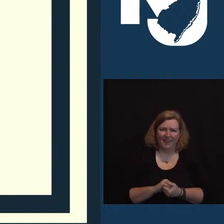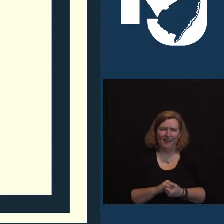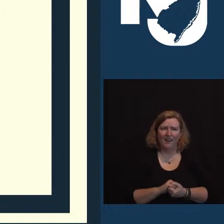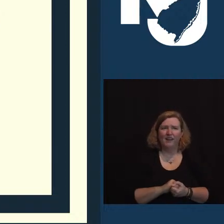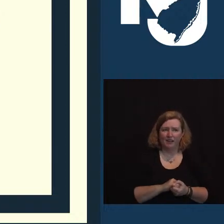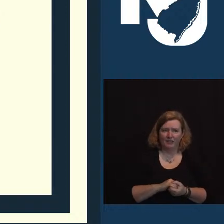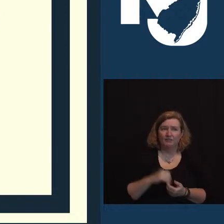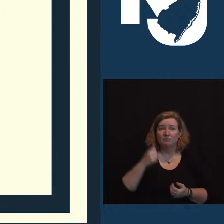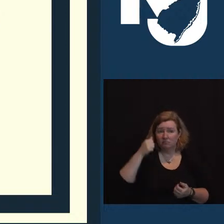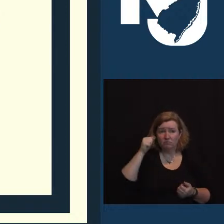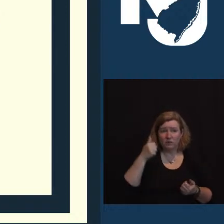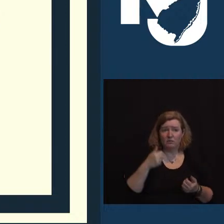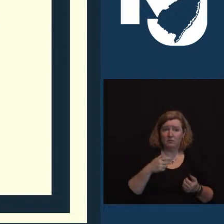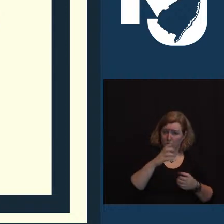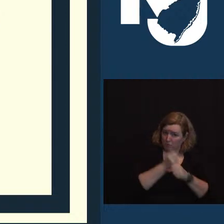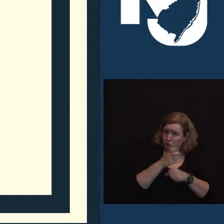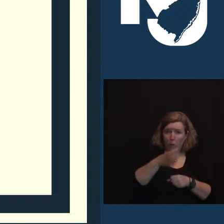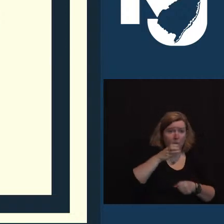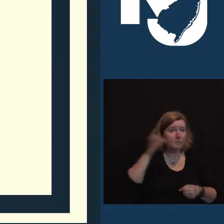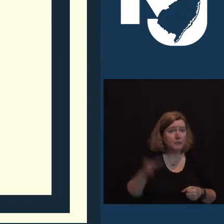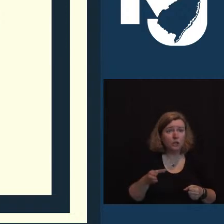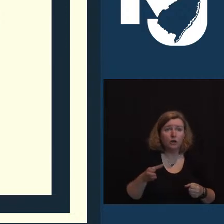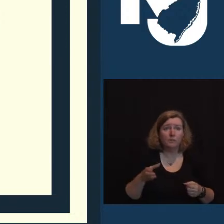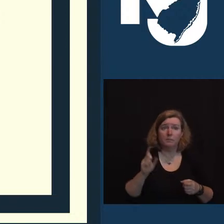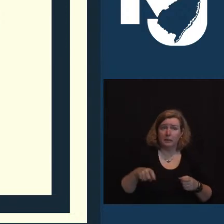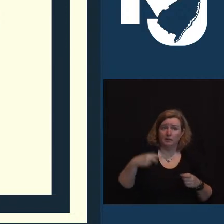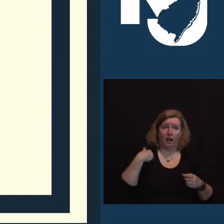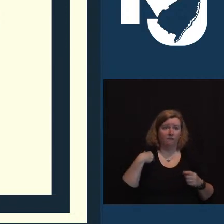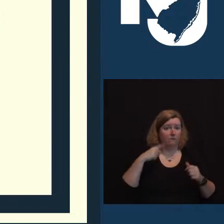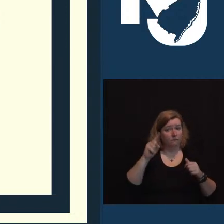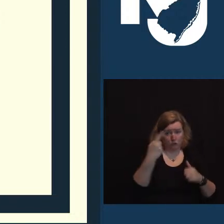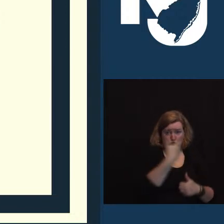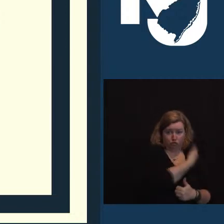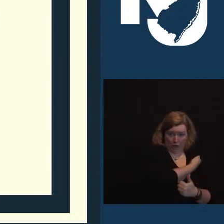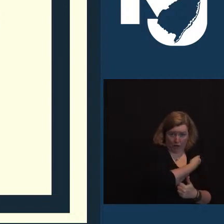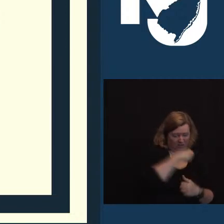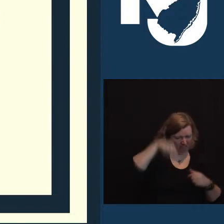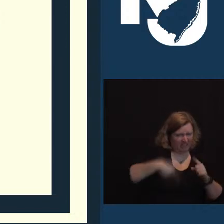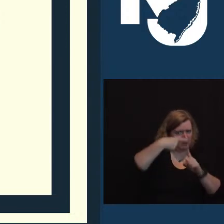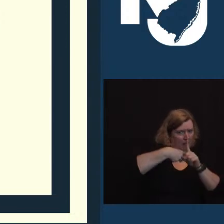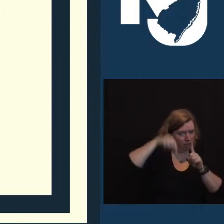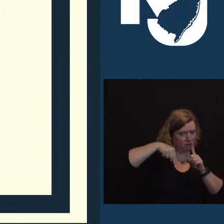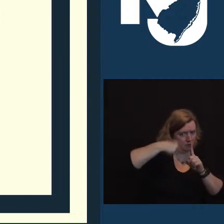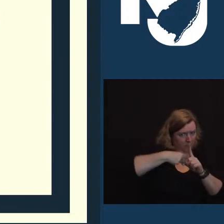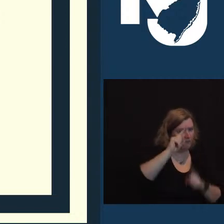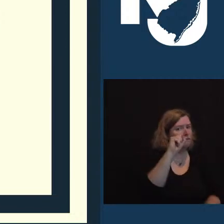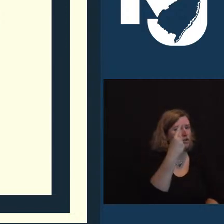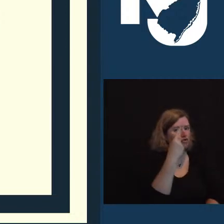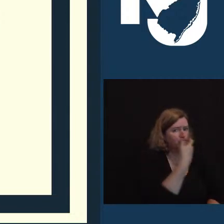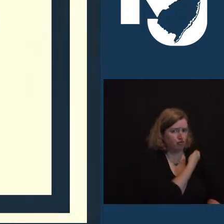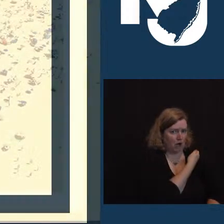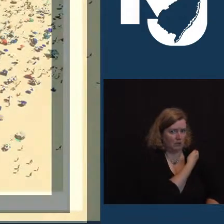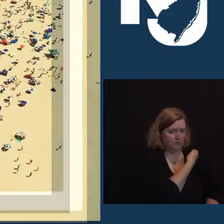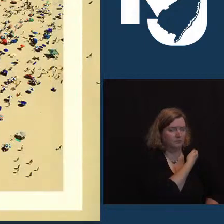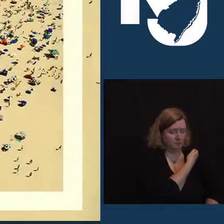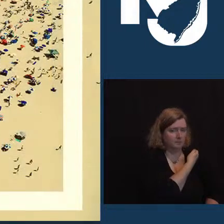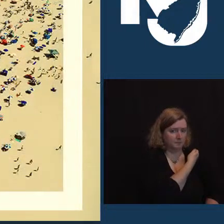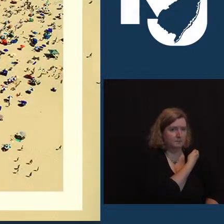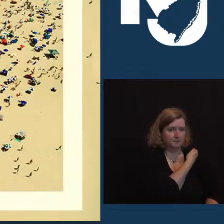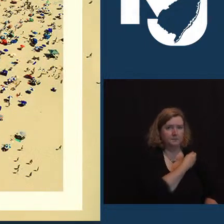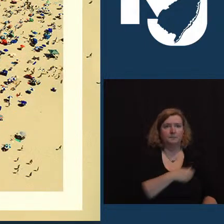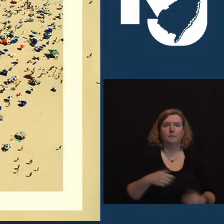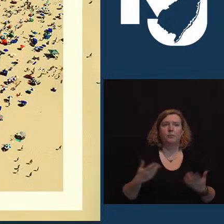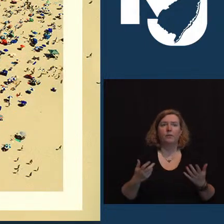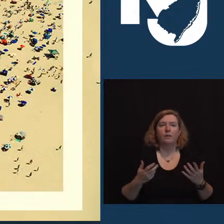you need to receive your first shot during the month of May. While we are thrilled by the